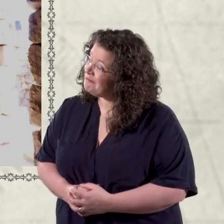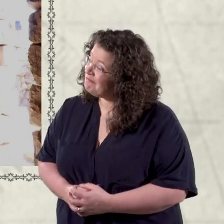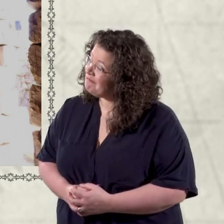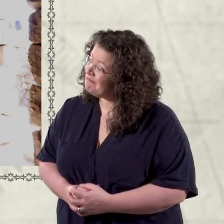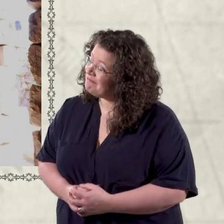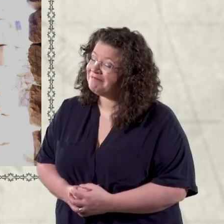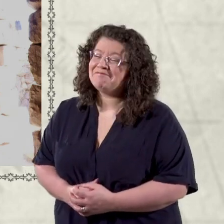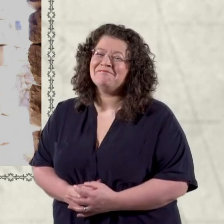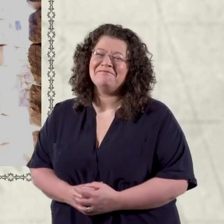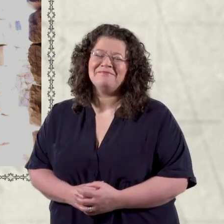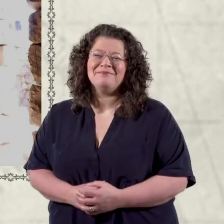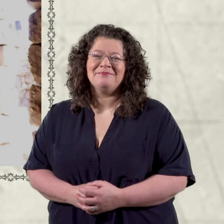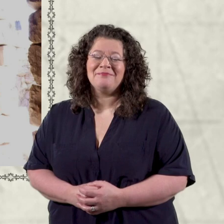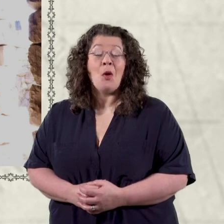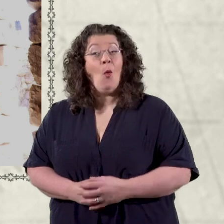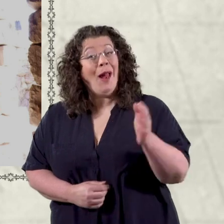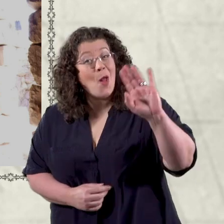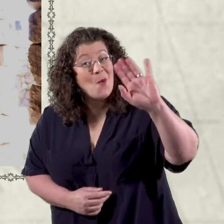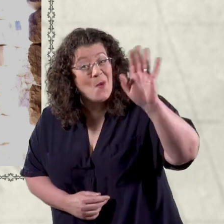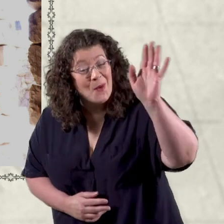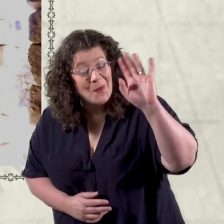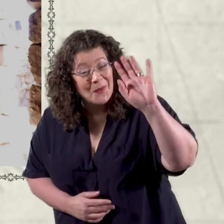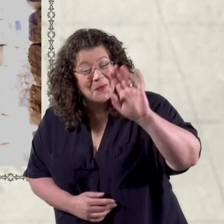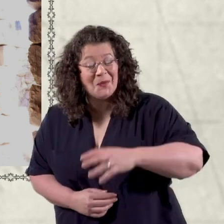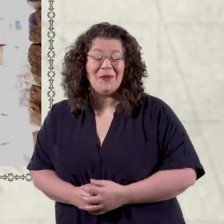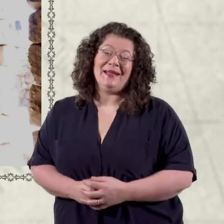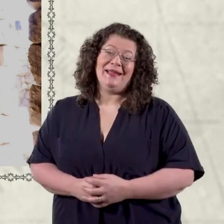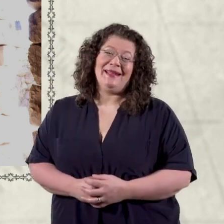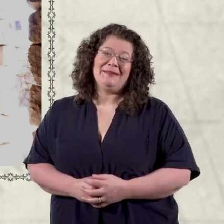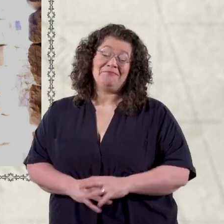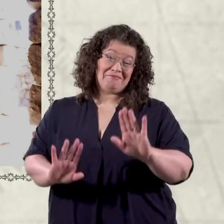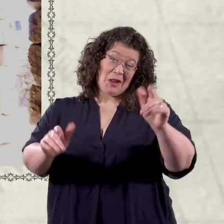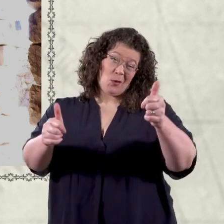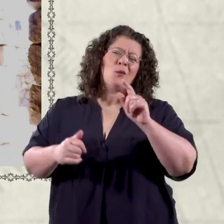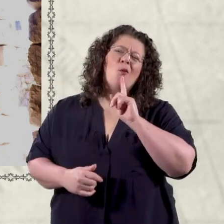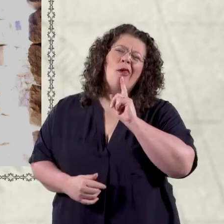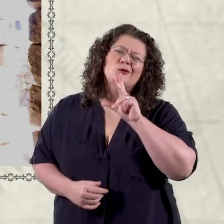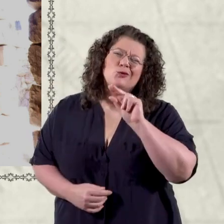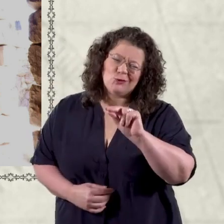righty-tighty-tie. Oh, hello. Dydd da, as we say.